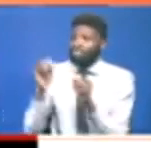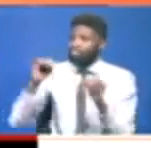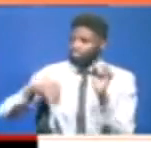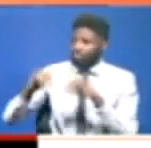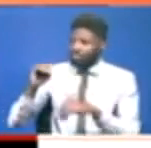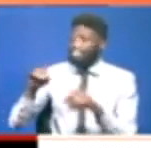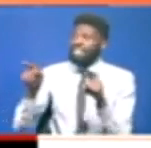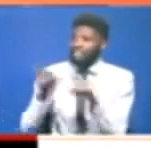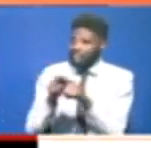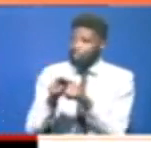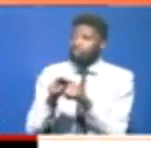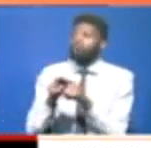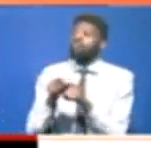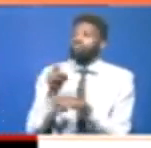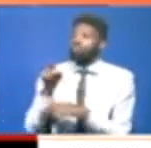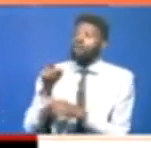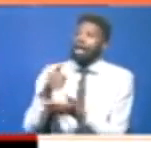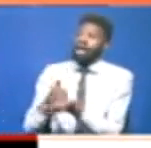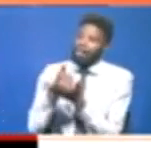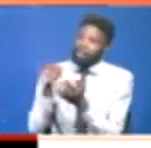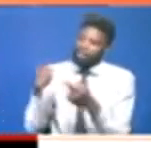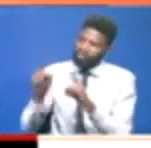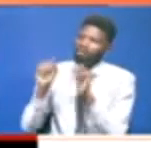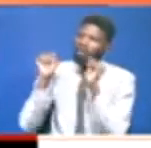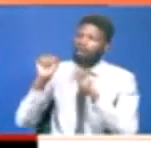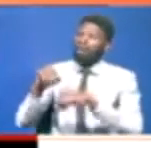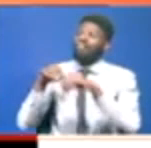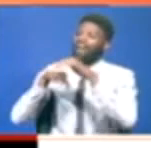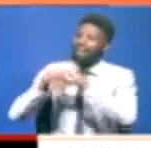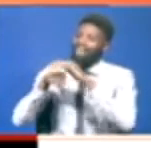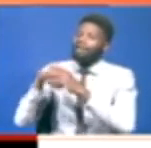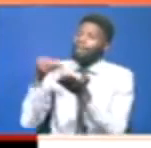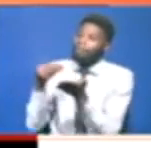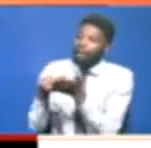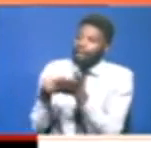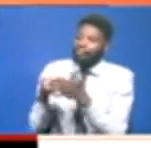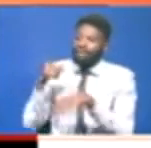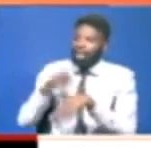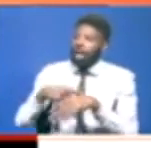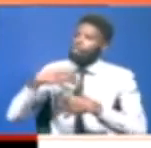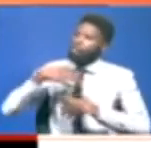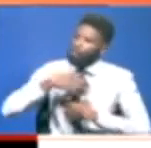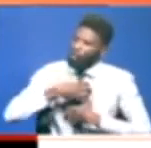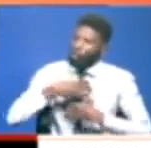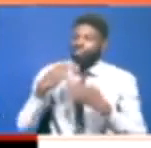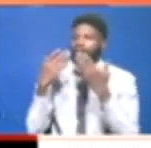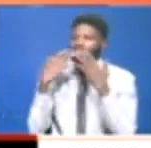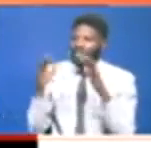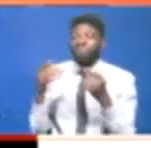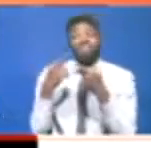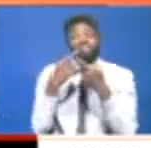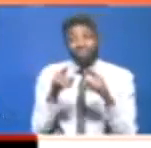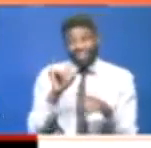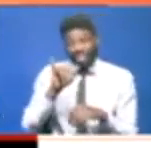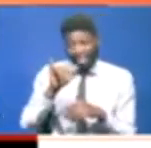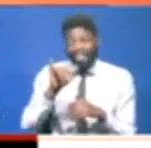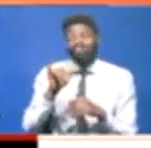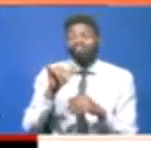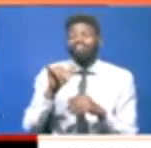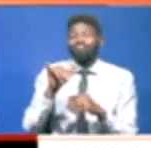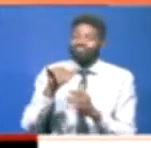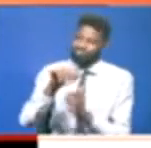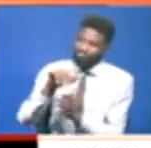pot, which now enables you to access that money after your retirement. Mm-hmm. But apart from that, there is an